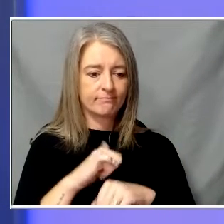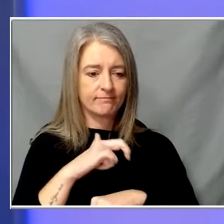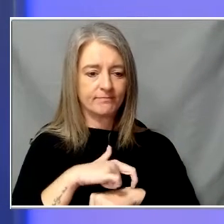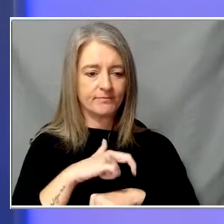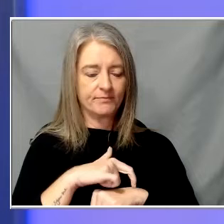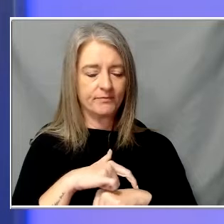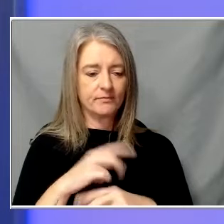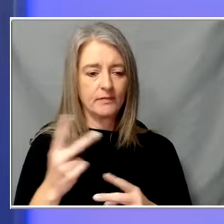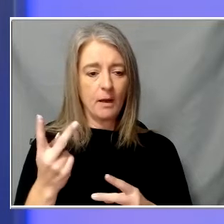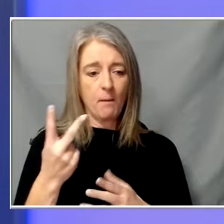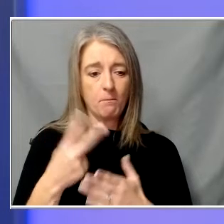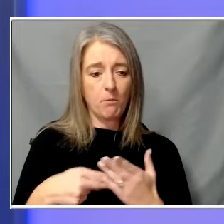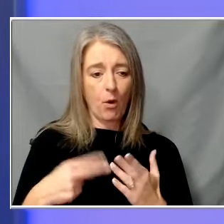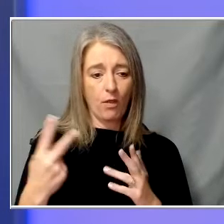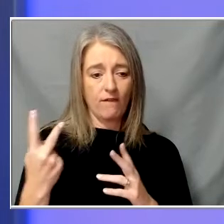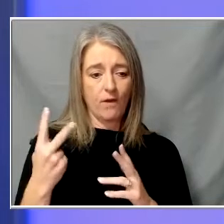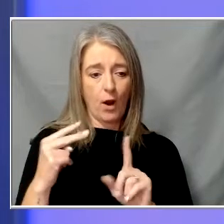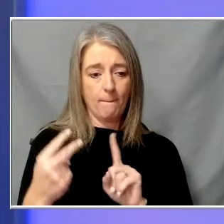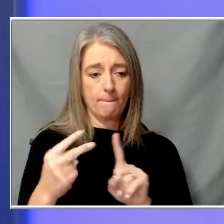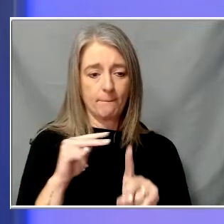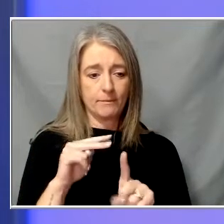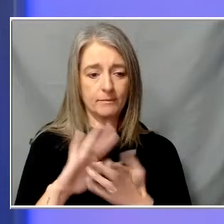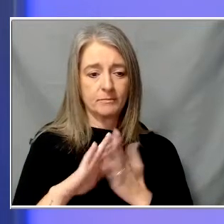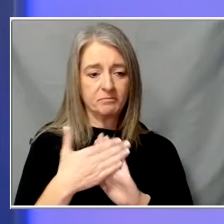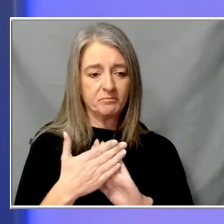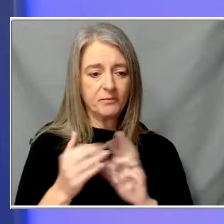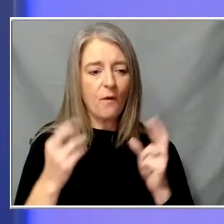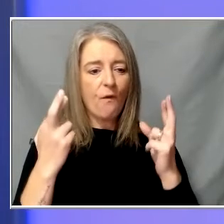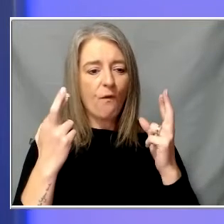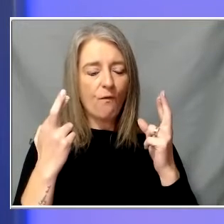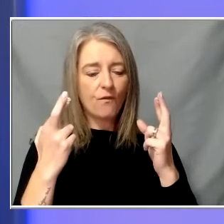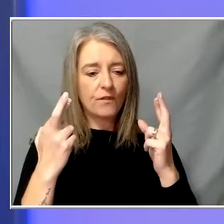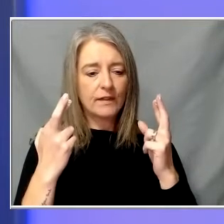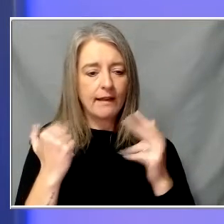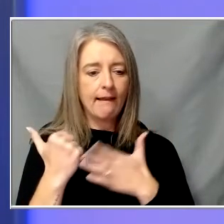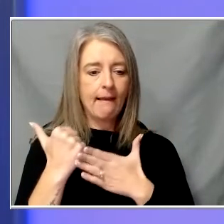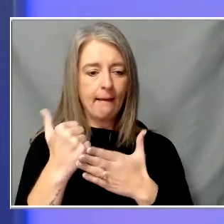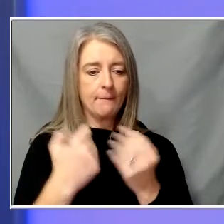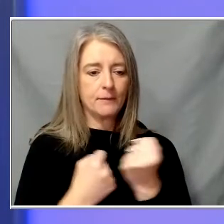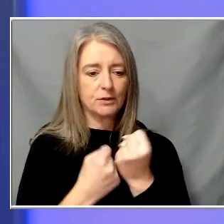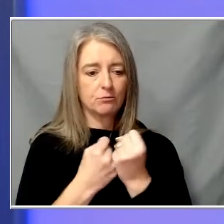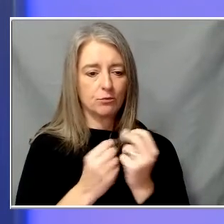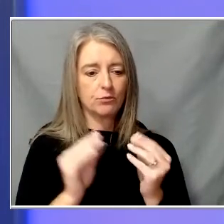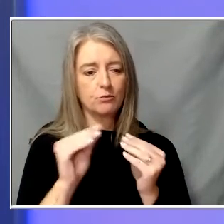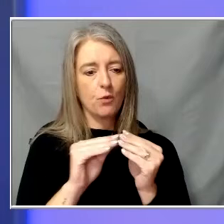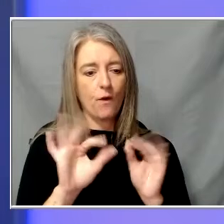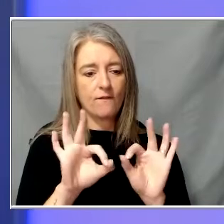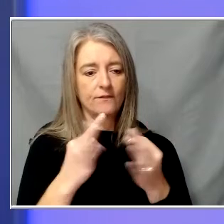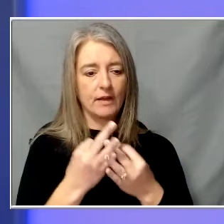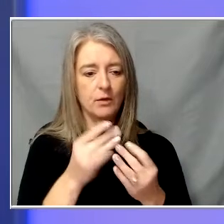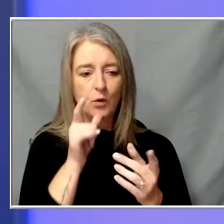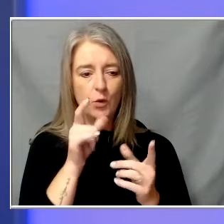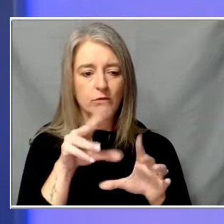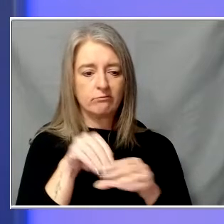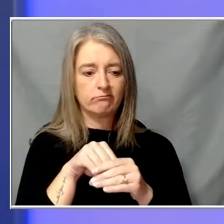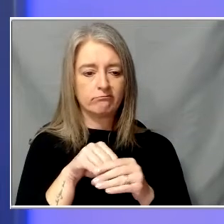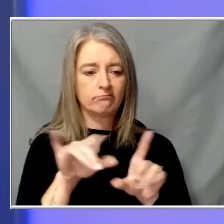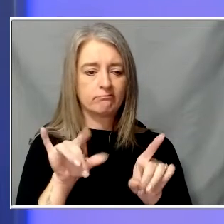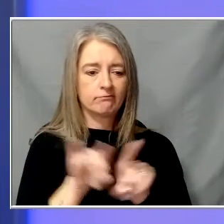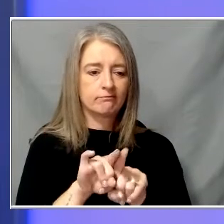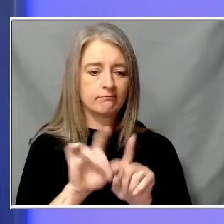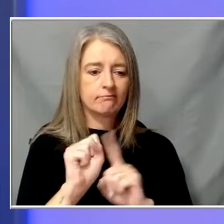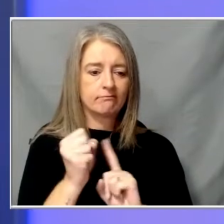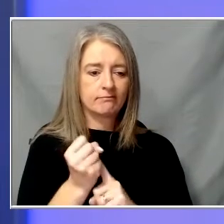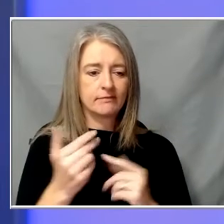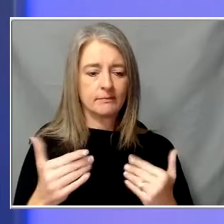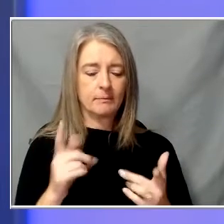unique perspectives and turned that into something that we can hopefully help support other families that might be in a similar situation, particularly young